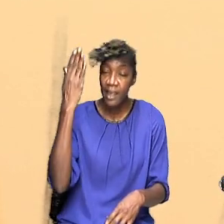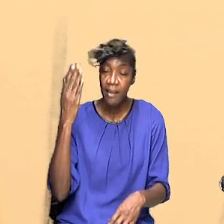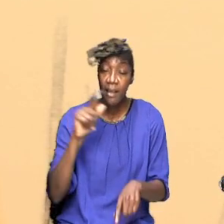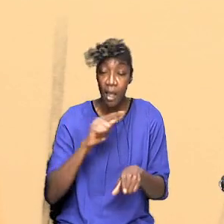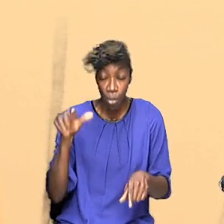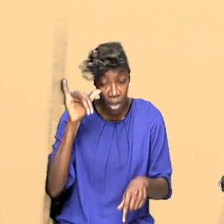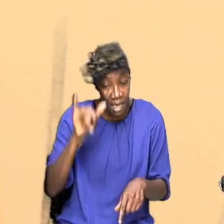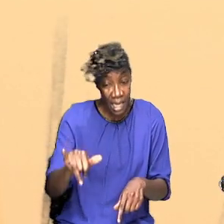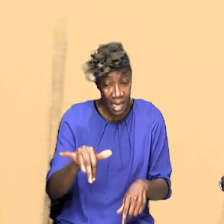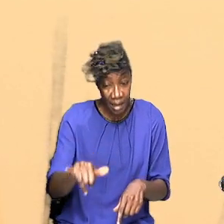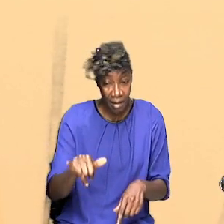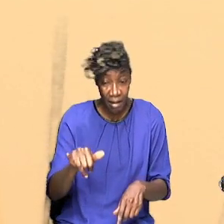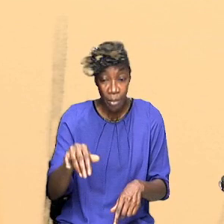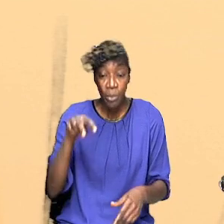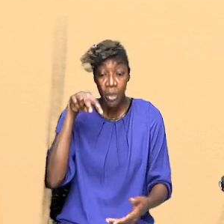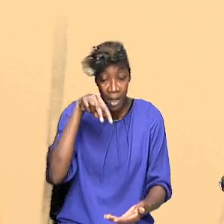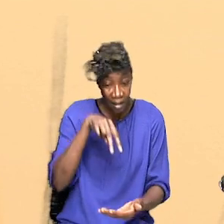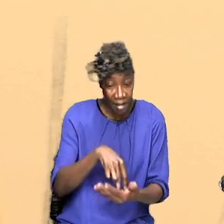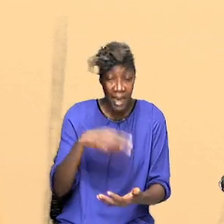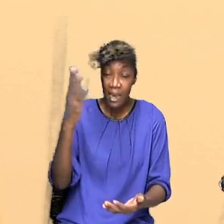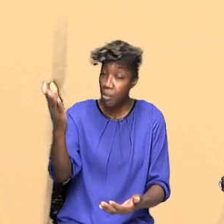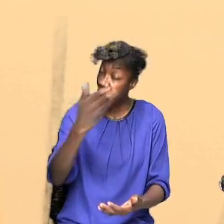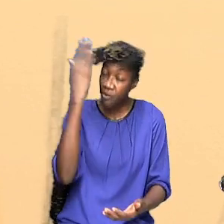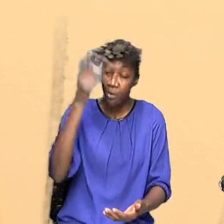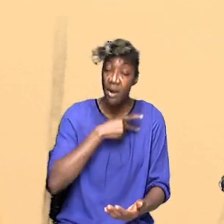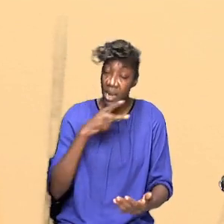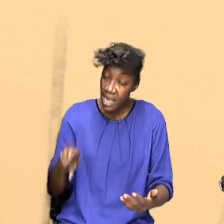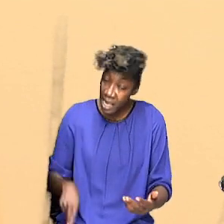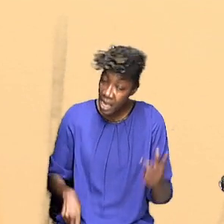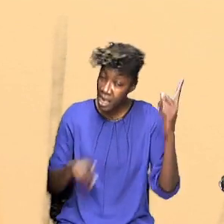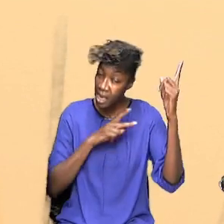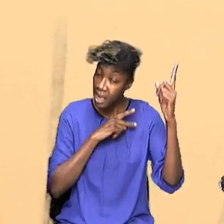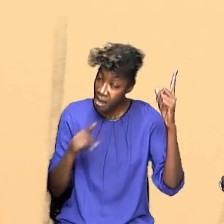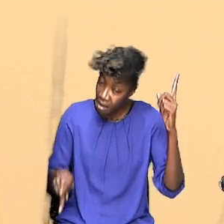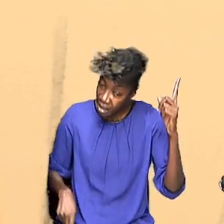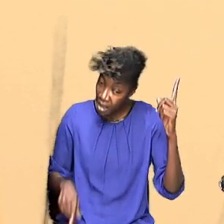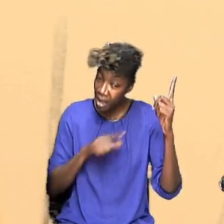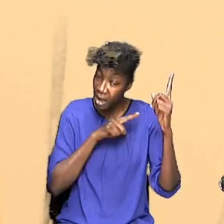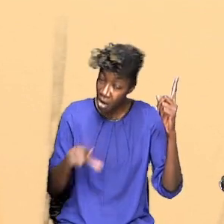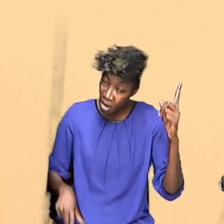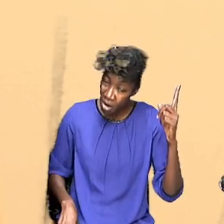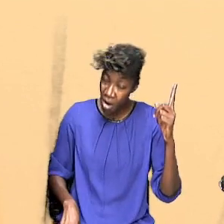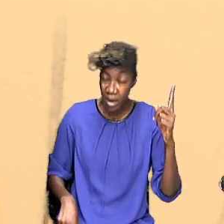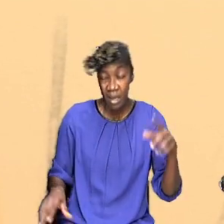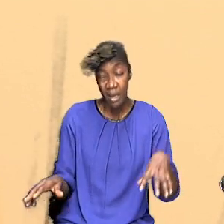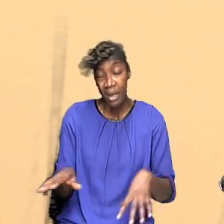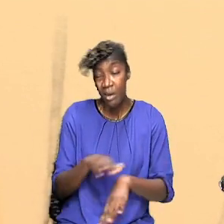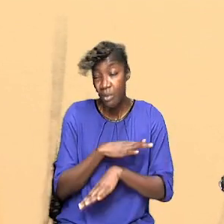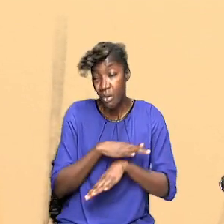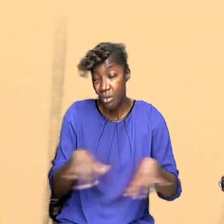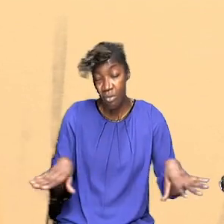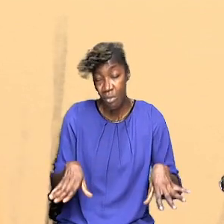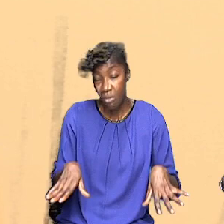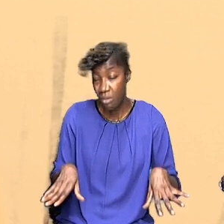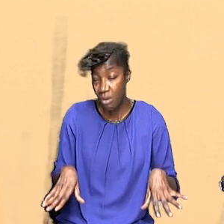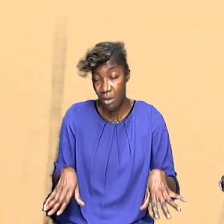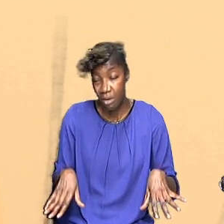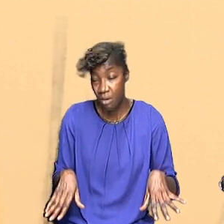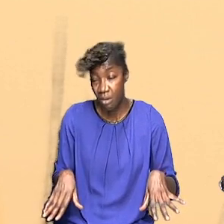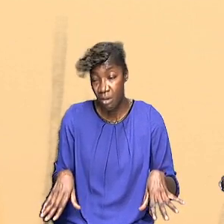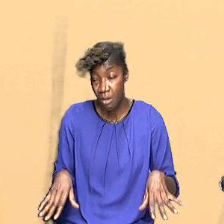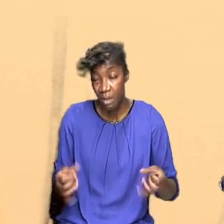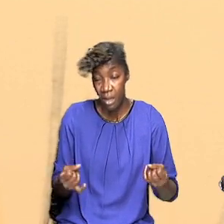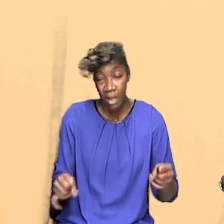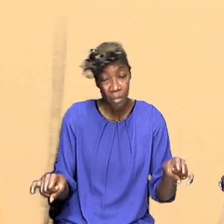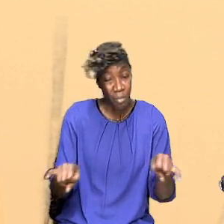But yet still, we are standing before the King of Kings and the Lord of Lords, and we take it lightly. Don't become like